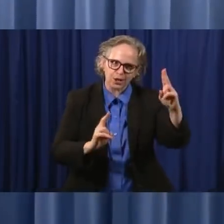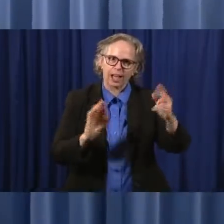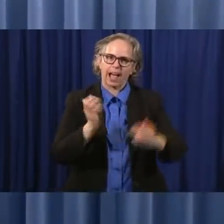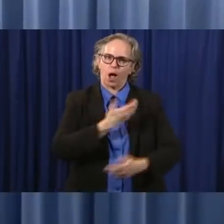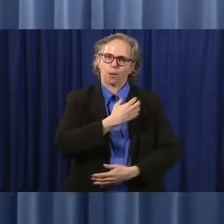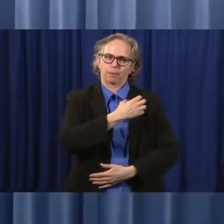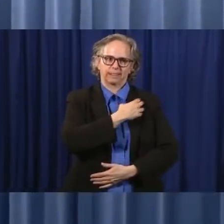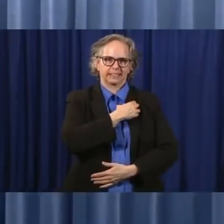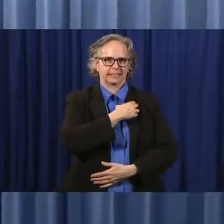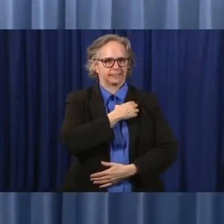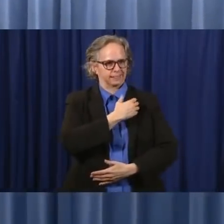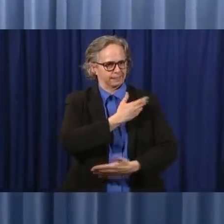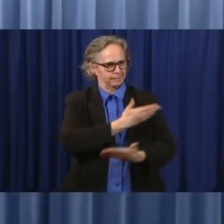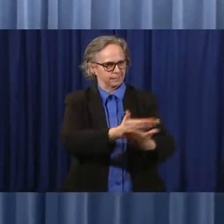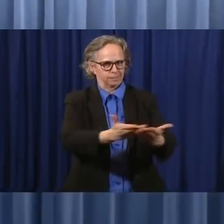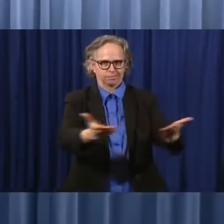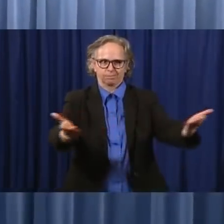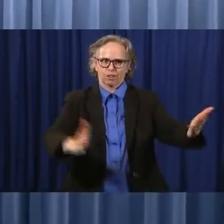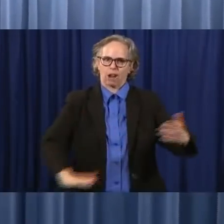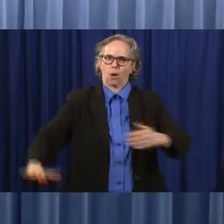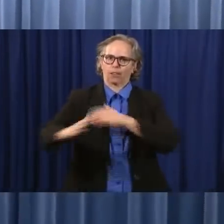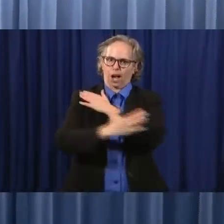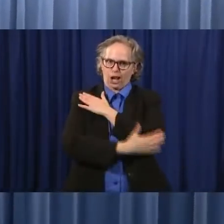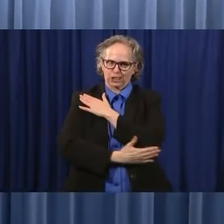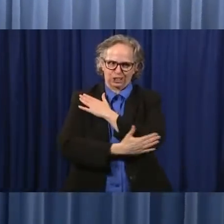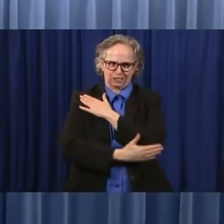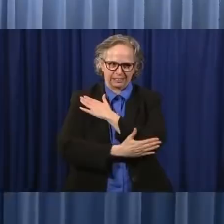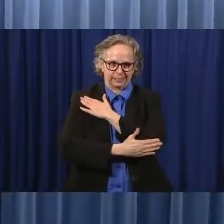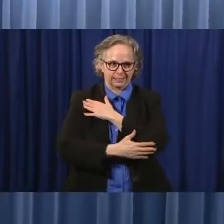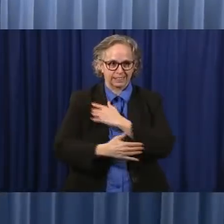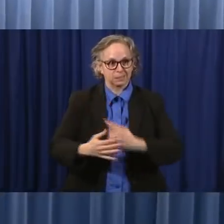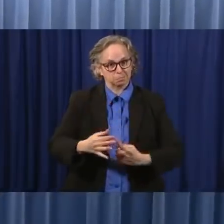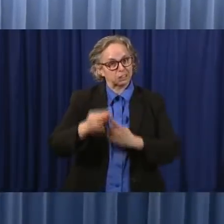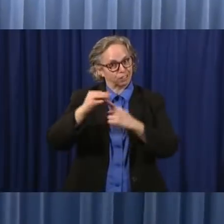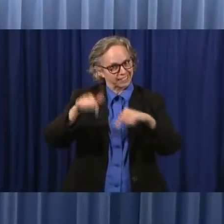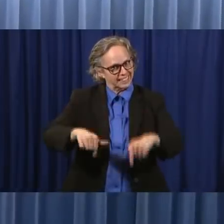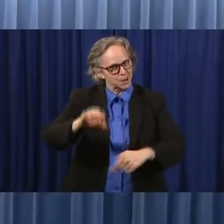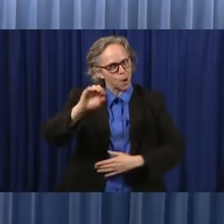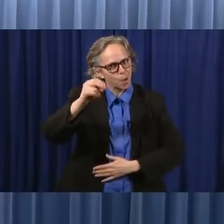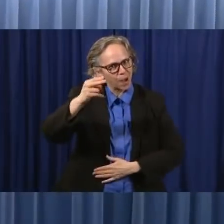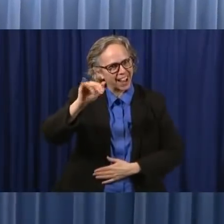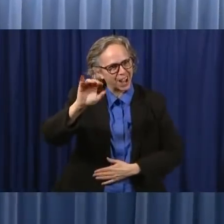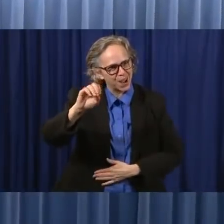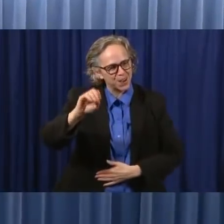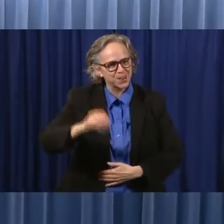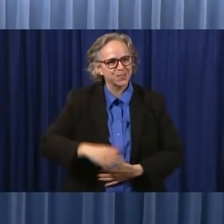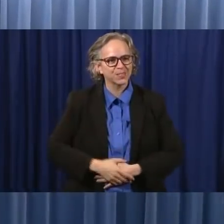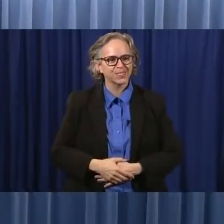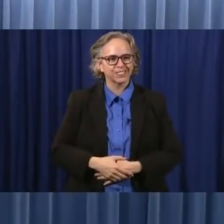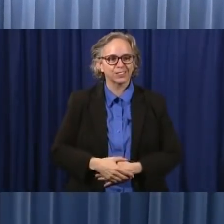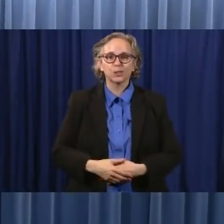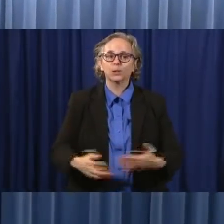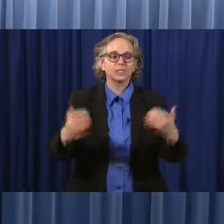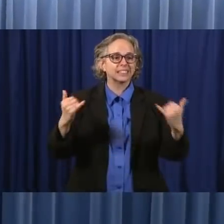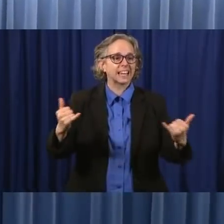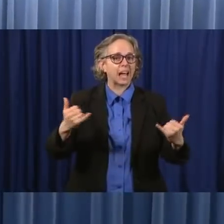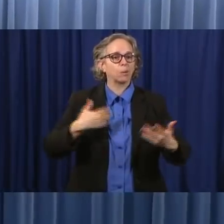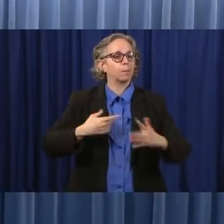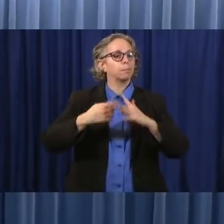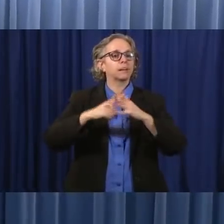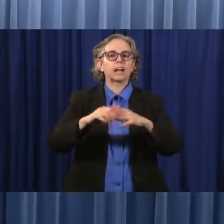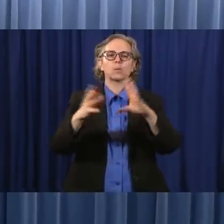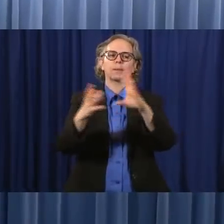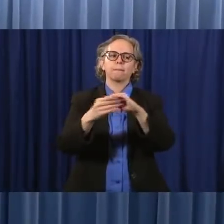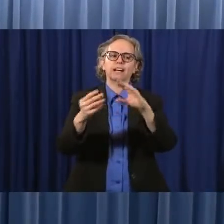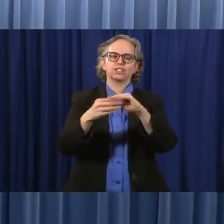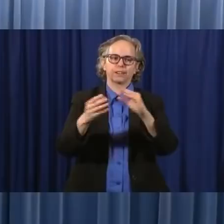across our country and across Ohio. And I'd like to begin today with a message for all of those